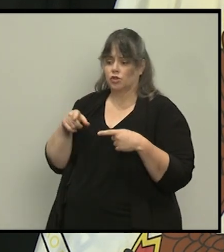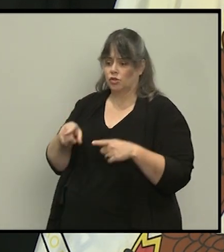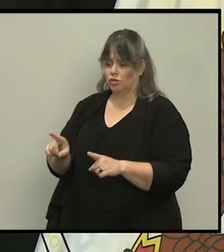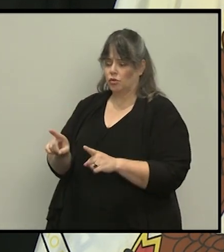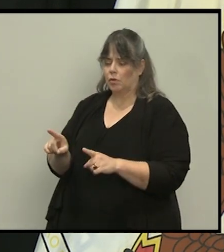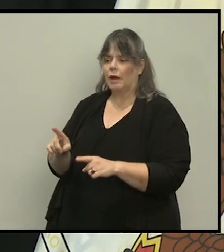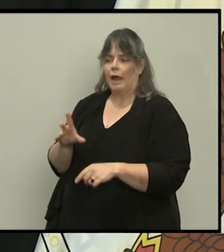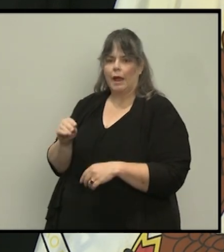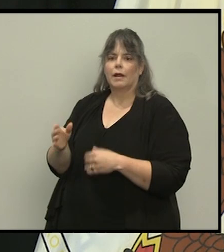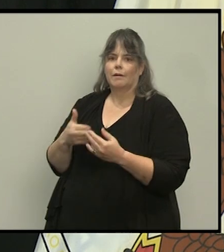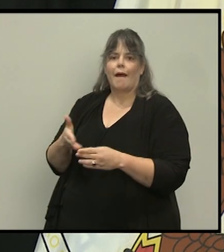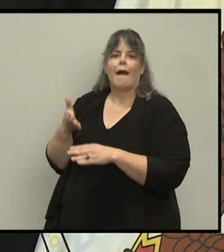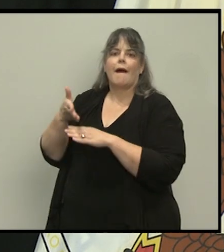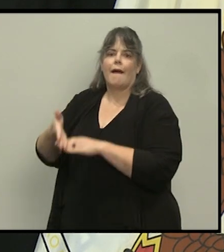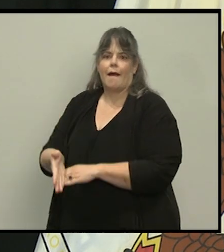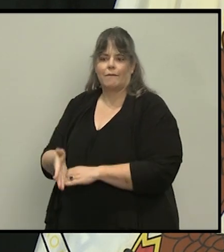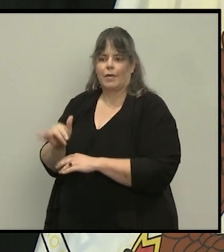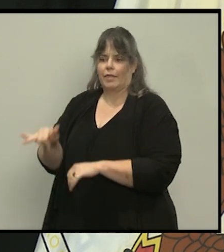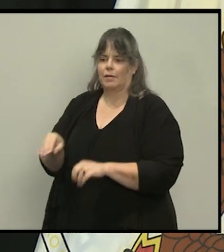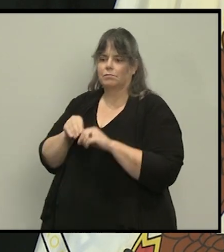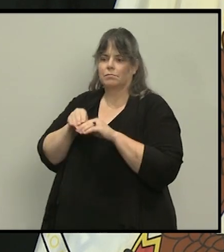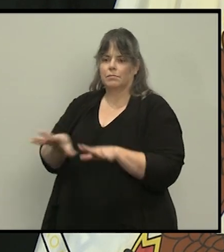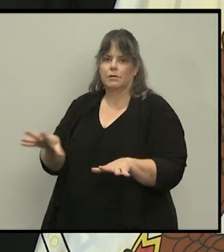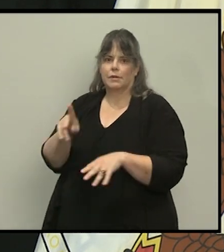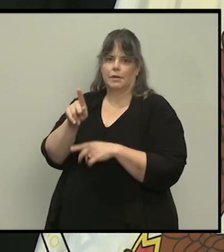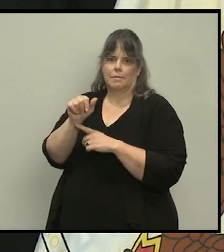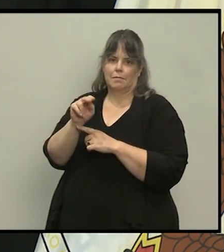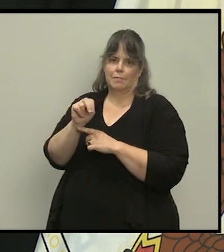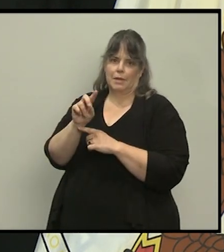this pandemic.